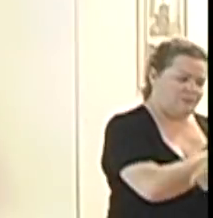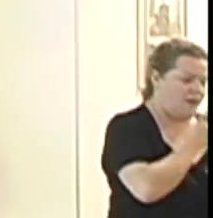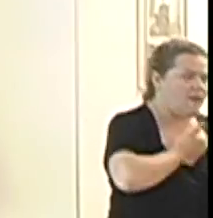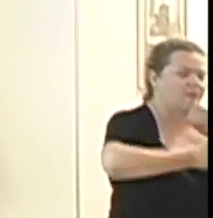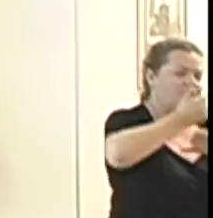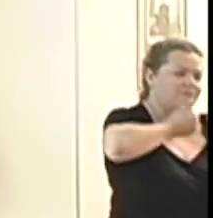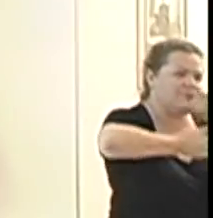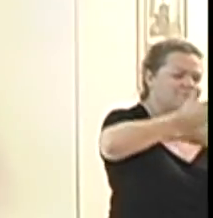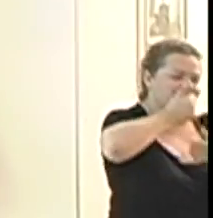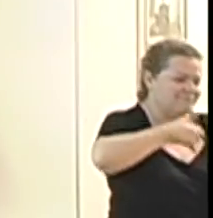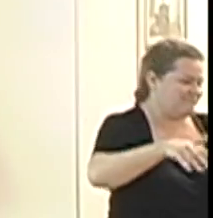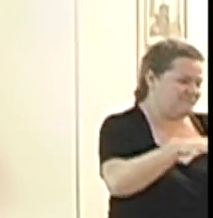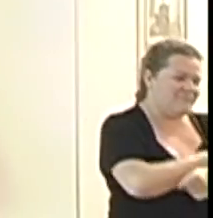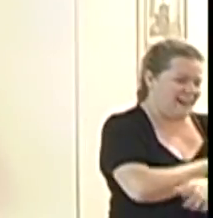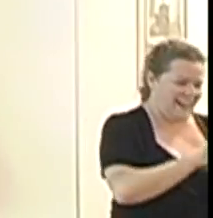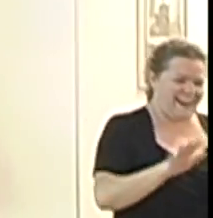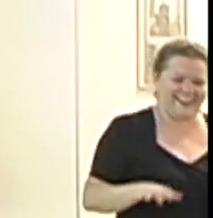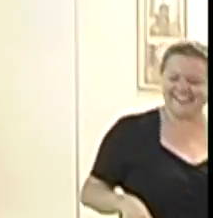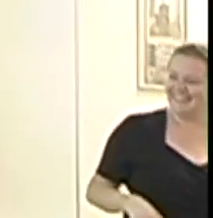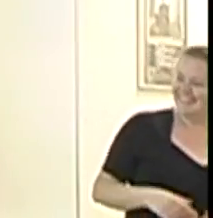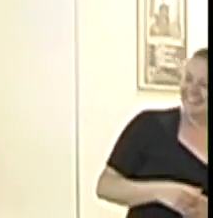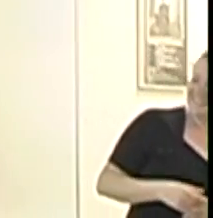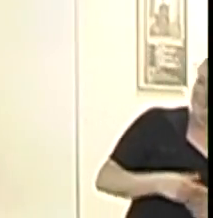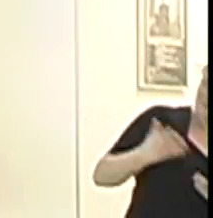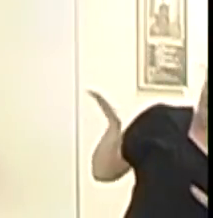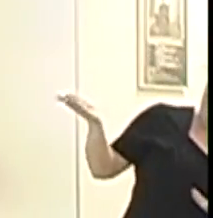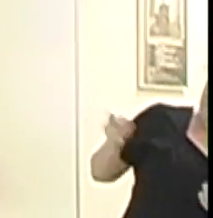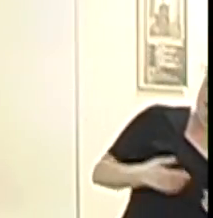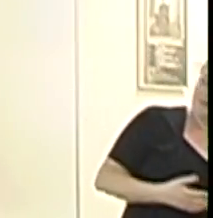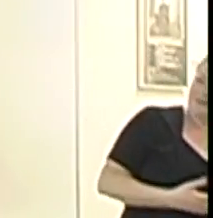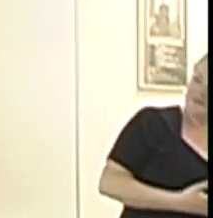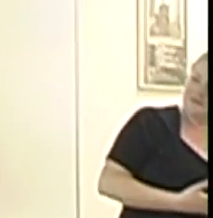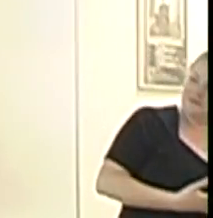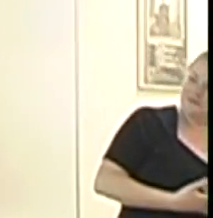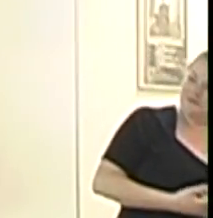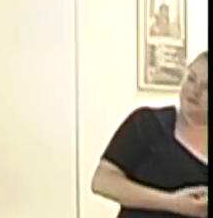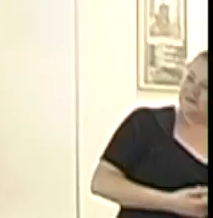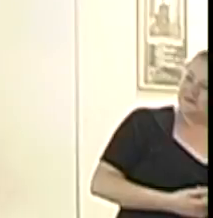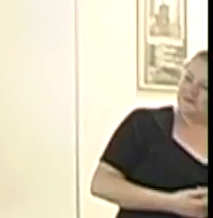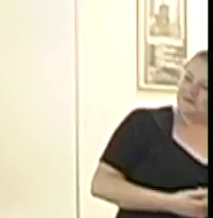in the production of this sign.